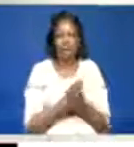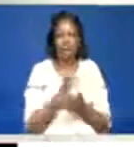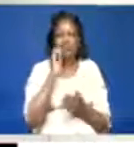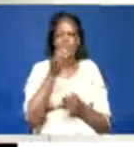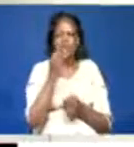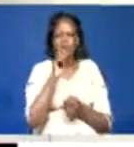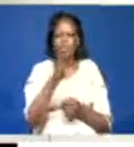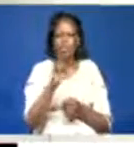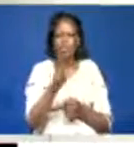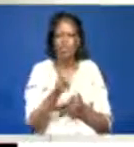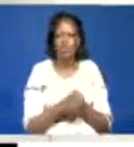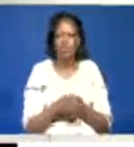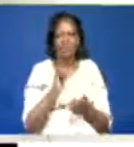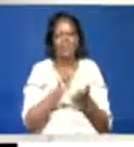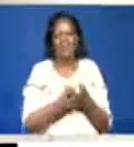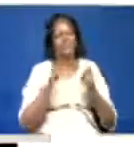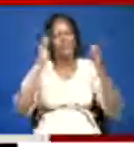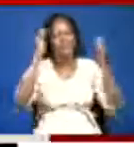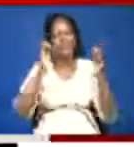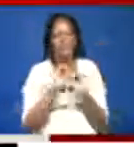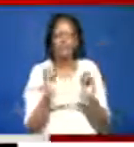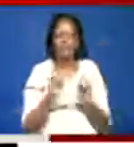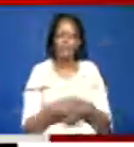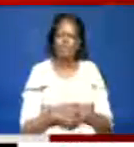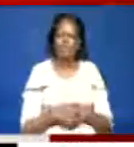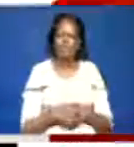So that they don't go. Right. But